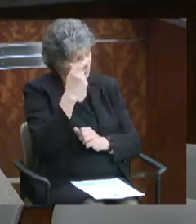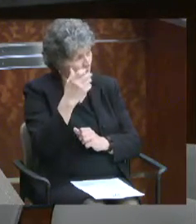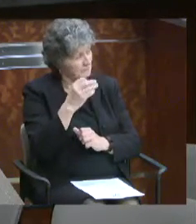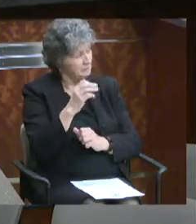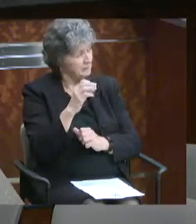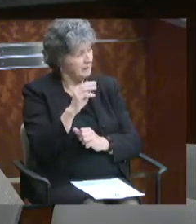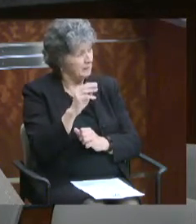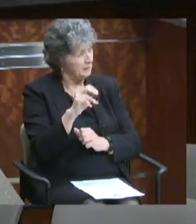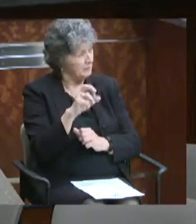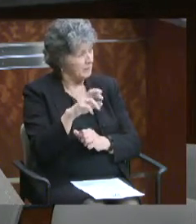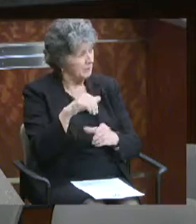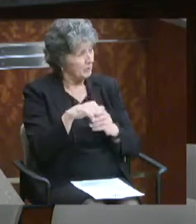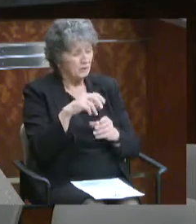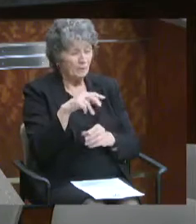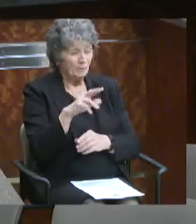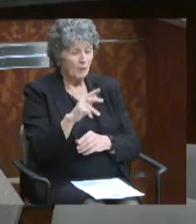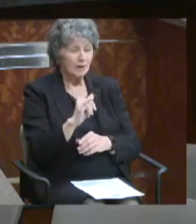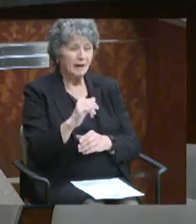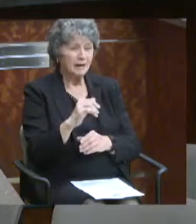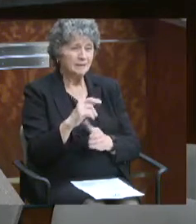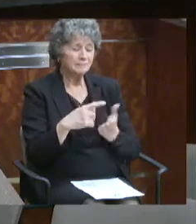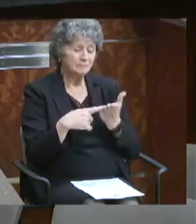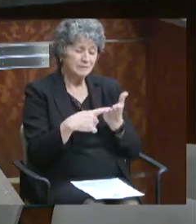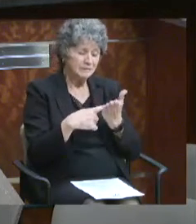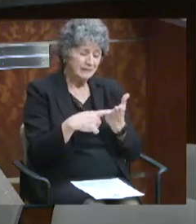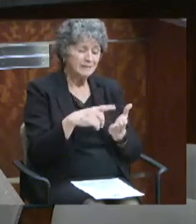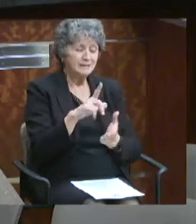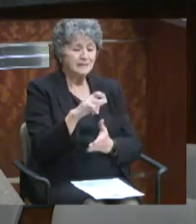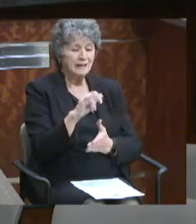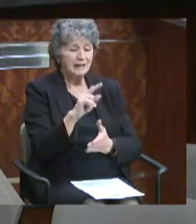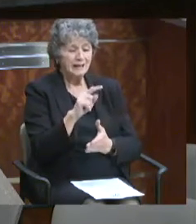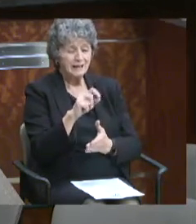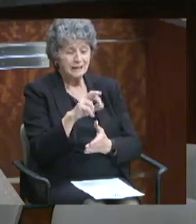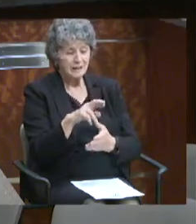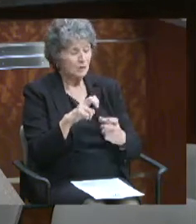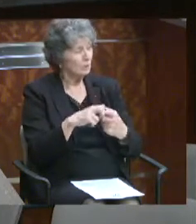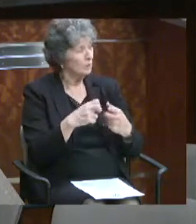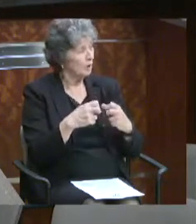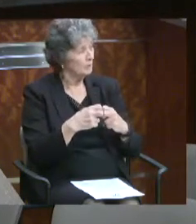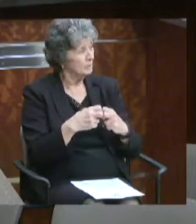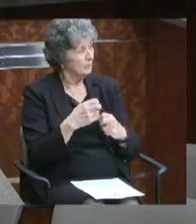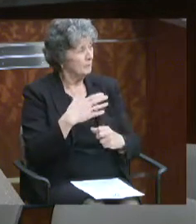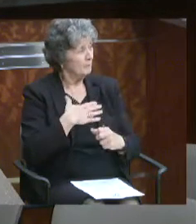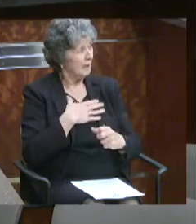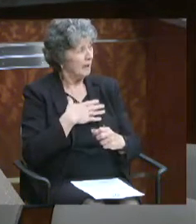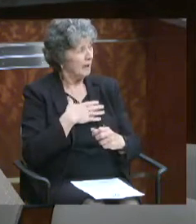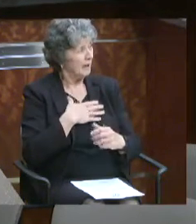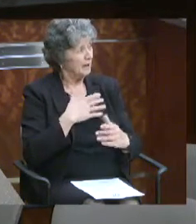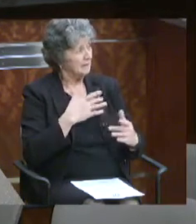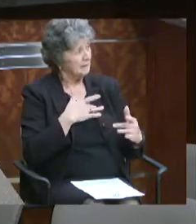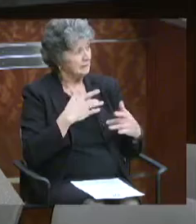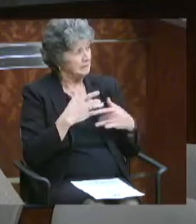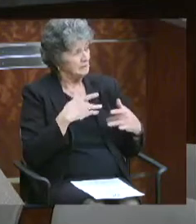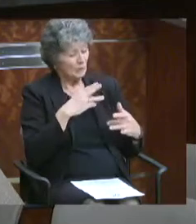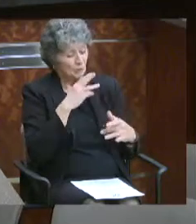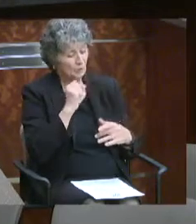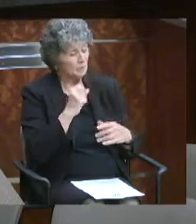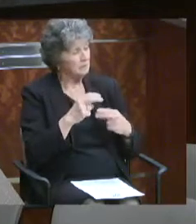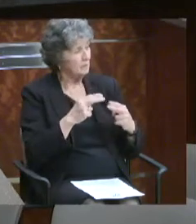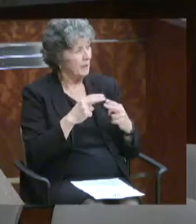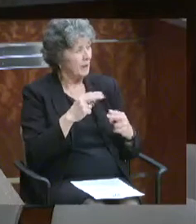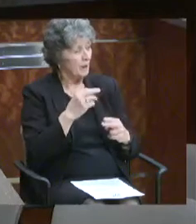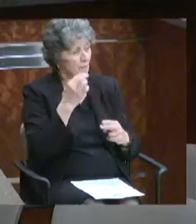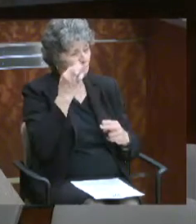with Ms. Nichols about the litter problem, and because my concern was about mosquitoes, and they're all kind of